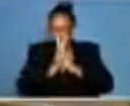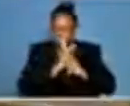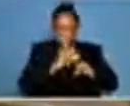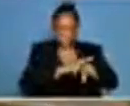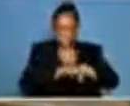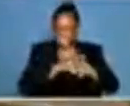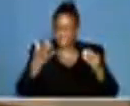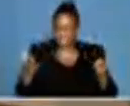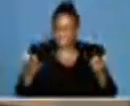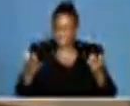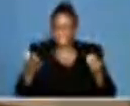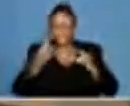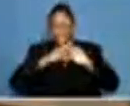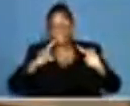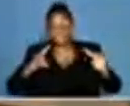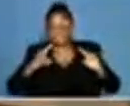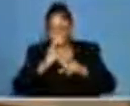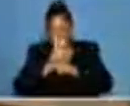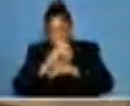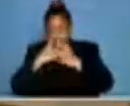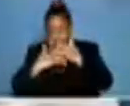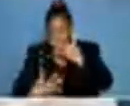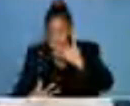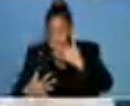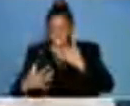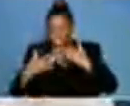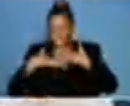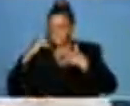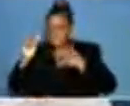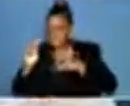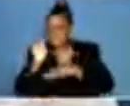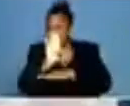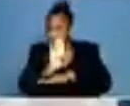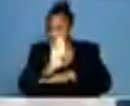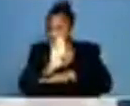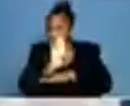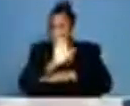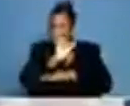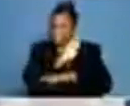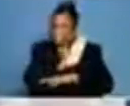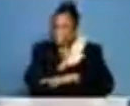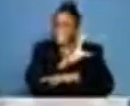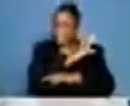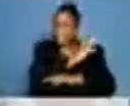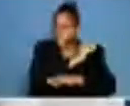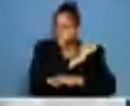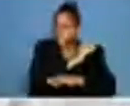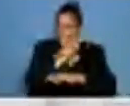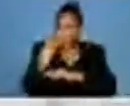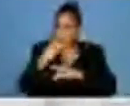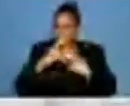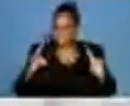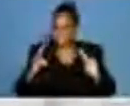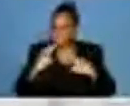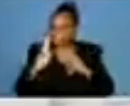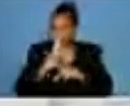There's different types of blood. You have A, B, AB, and O. So that's four. And of